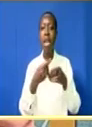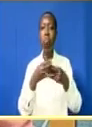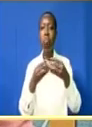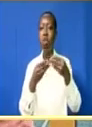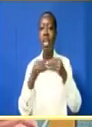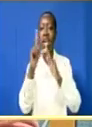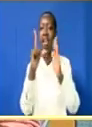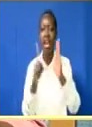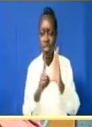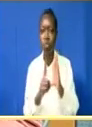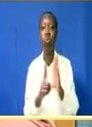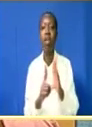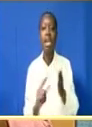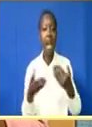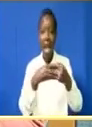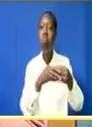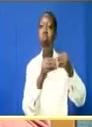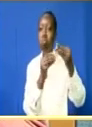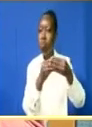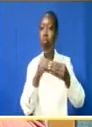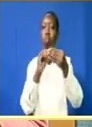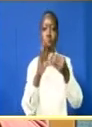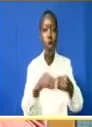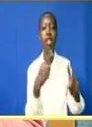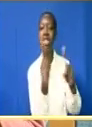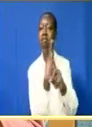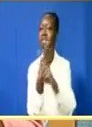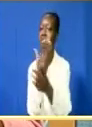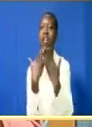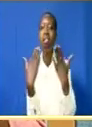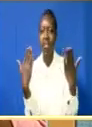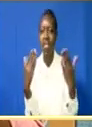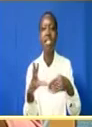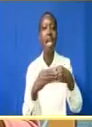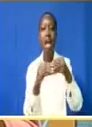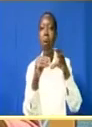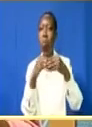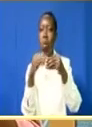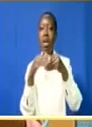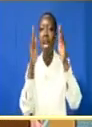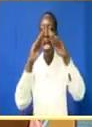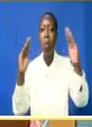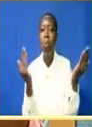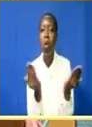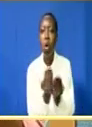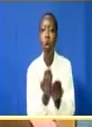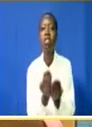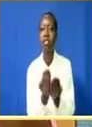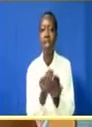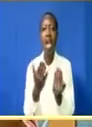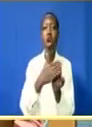Uh-huh. We used to mold uh-huh. using clay soil. We used to make okay. pots, dolls, balls,